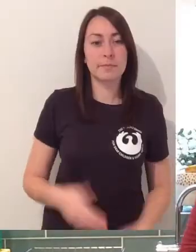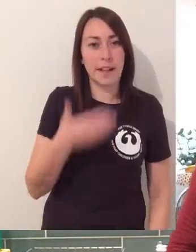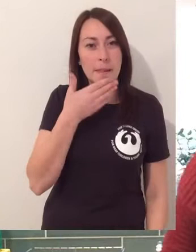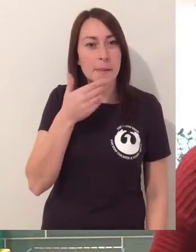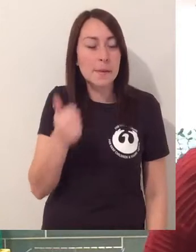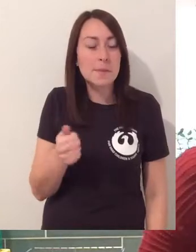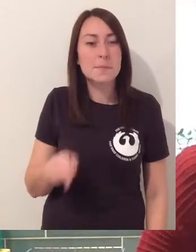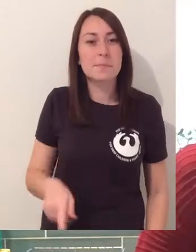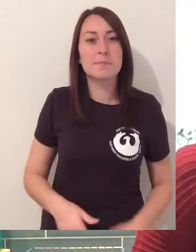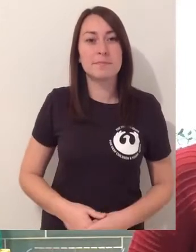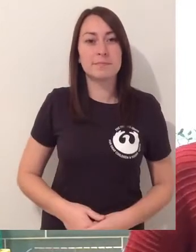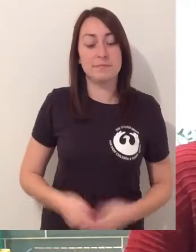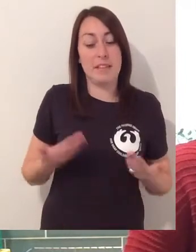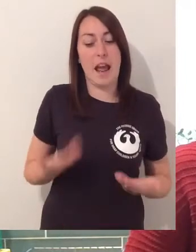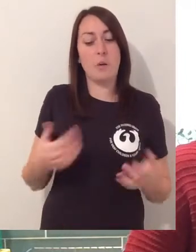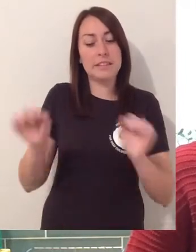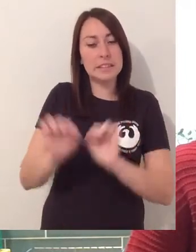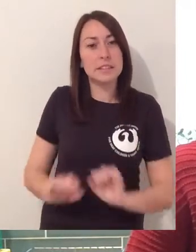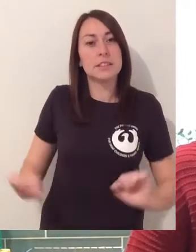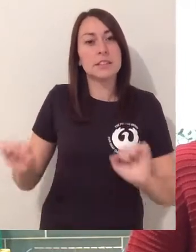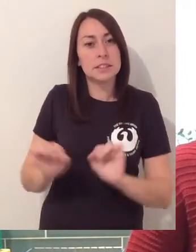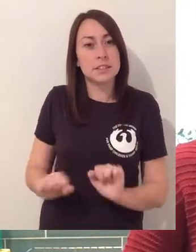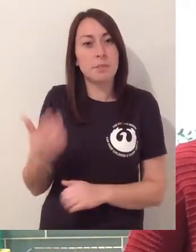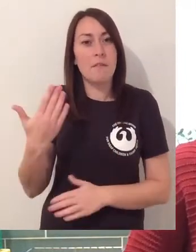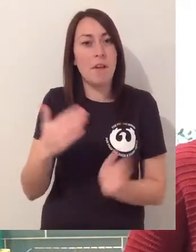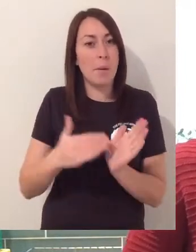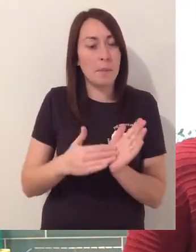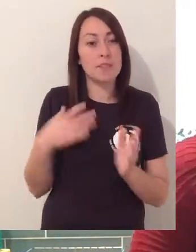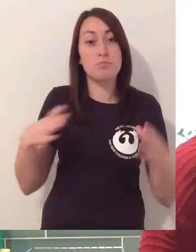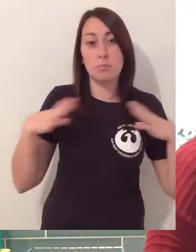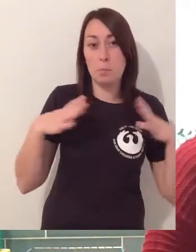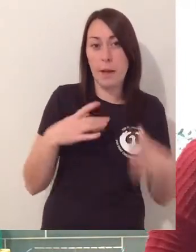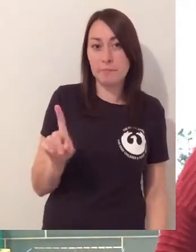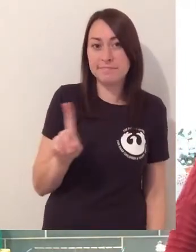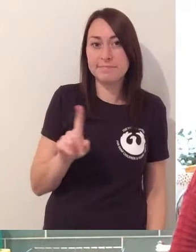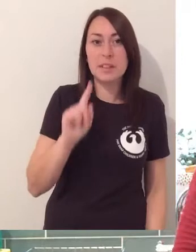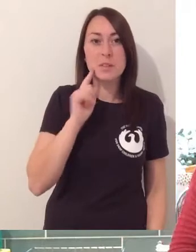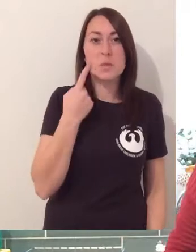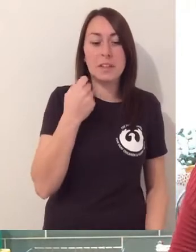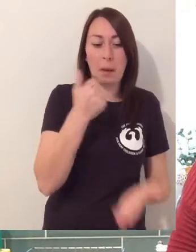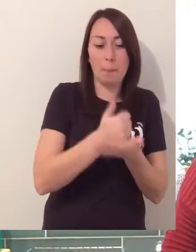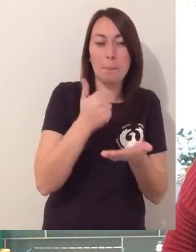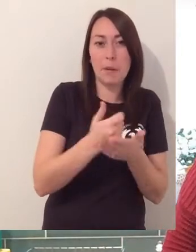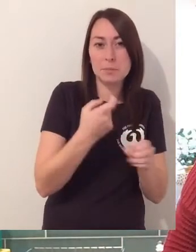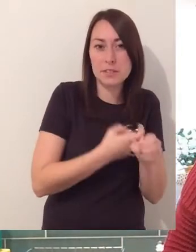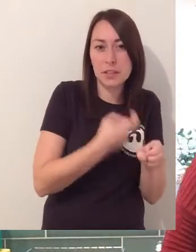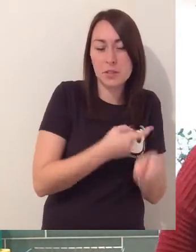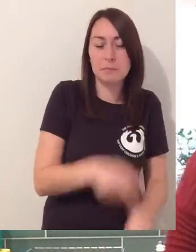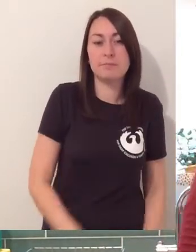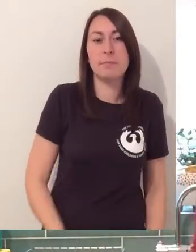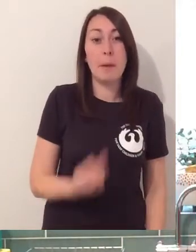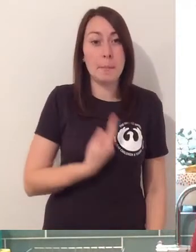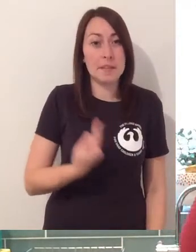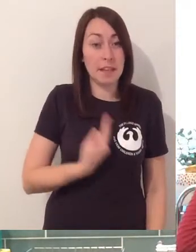Lovely. So while we're waiting for that for the 5 minutes, we can prepare our sweet mashed potato. So I'm actually going to make mine vegan.